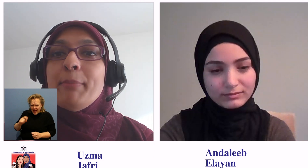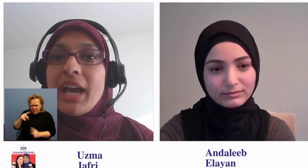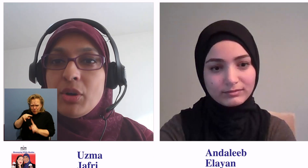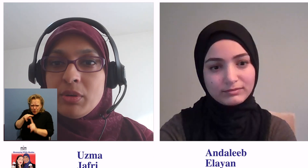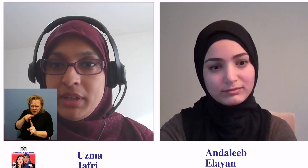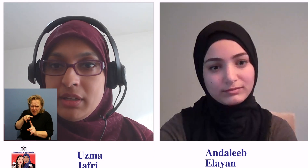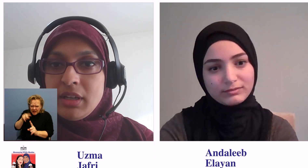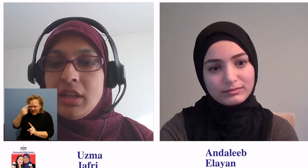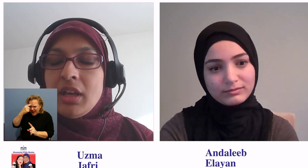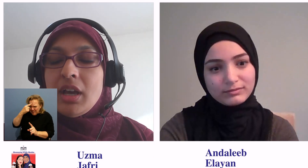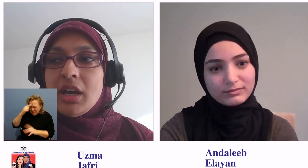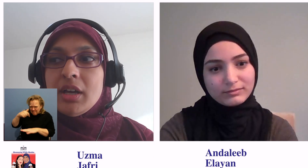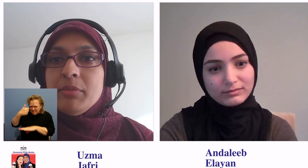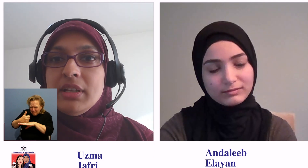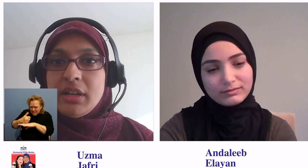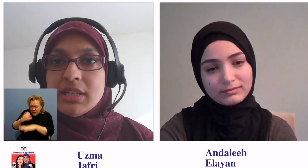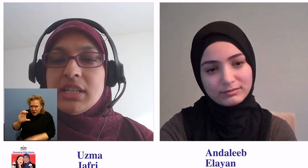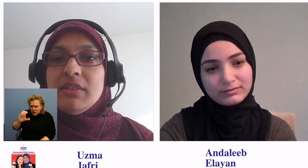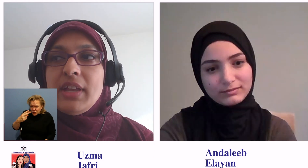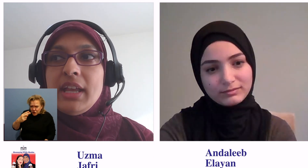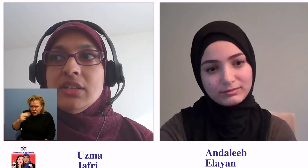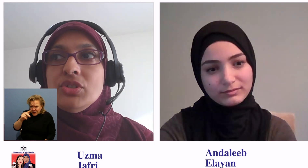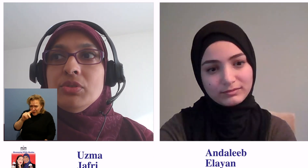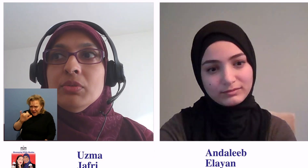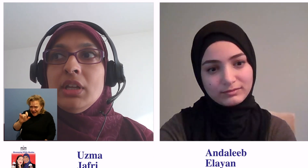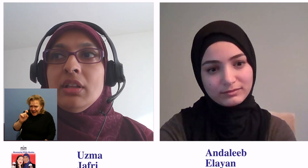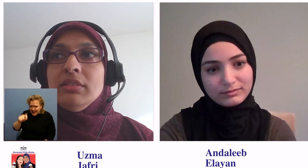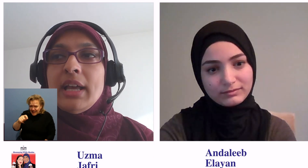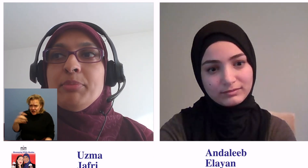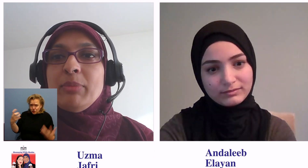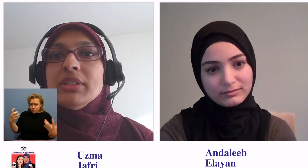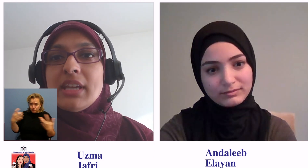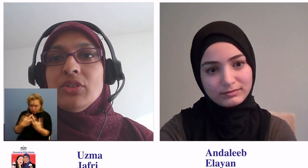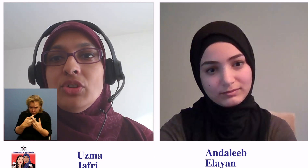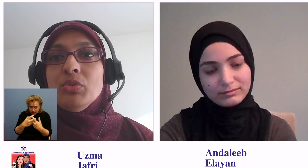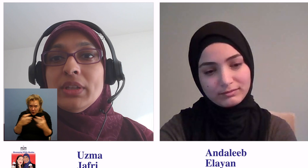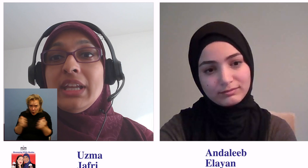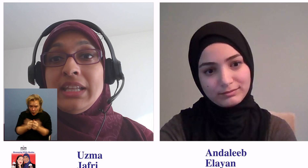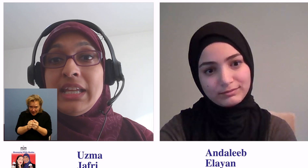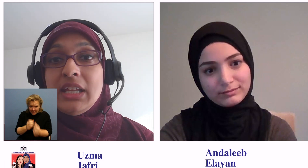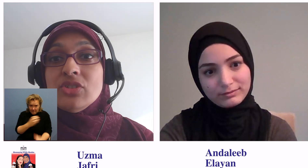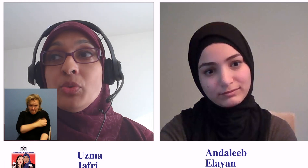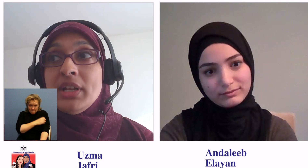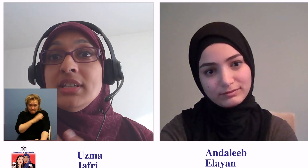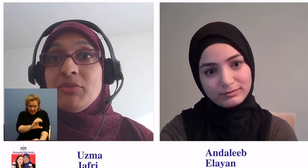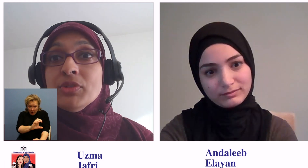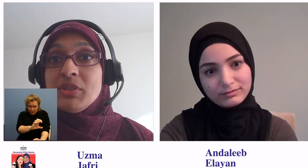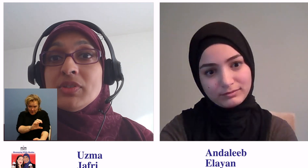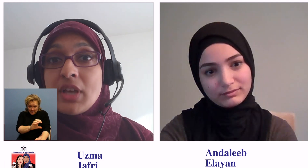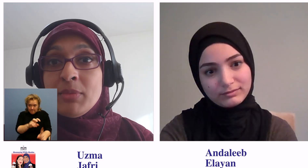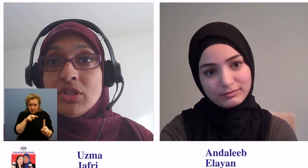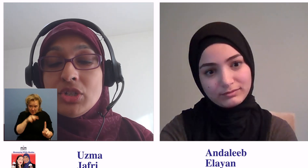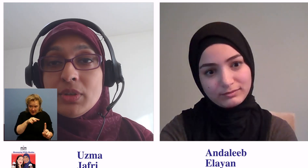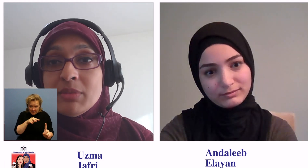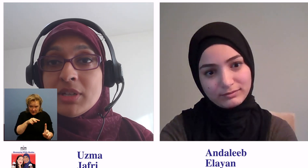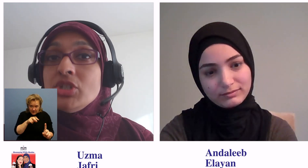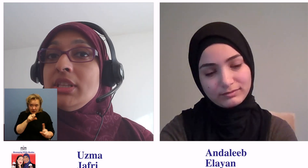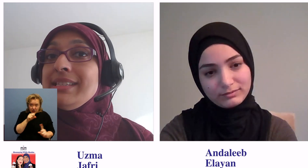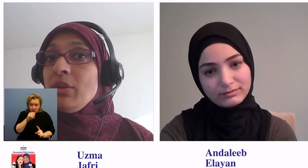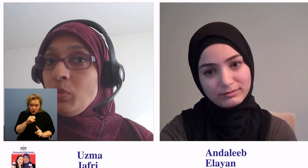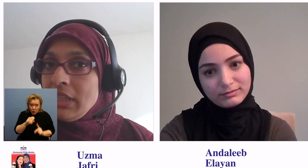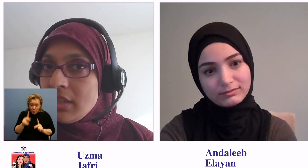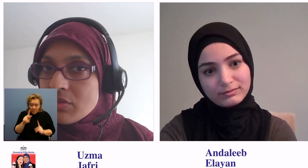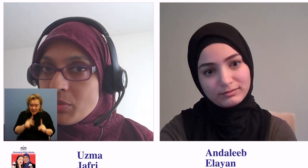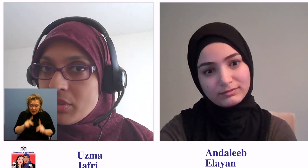with the empowerment narrative and to let people tell you what they need. So when a deaf Muslim is coming to you at the